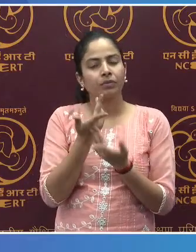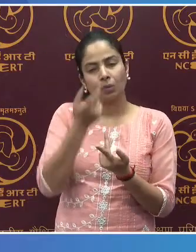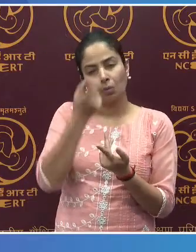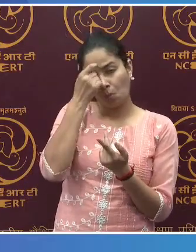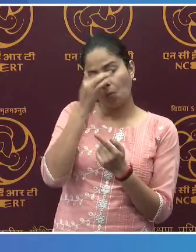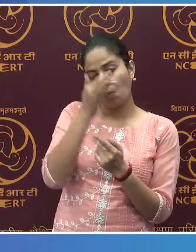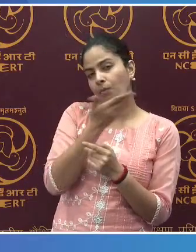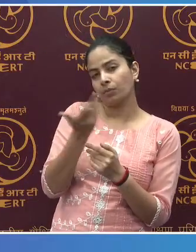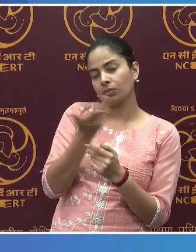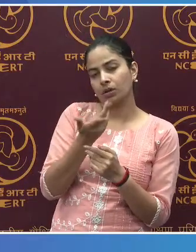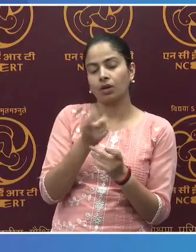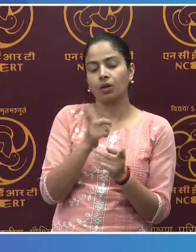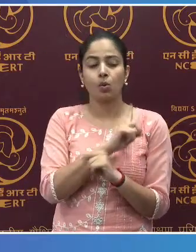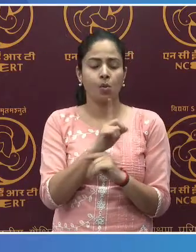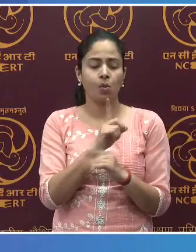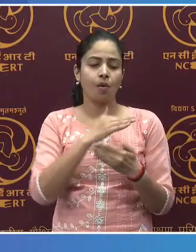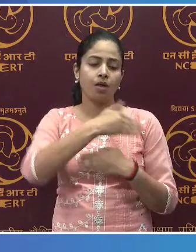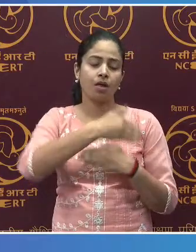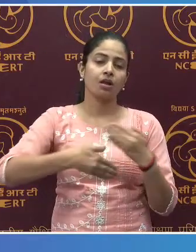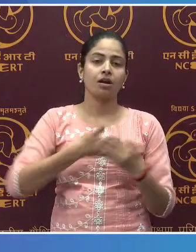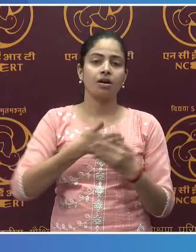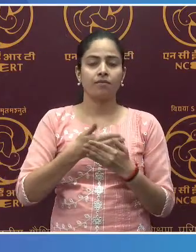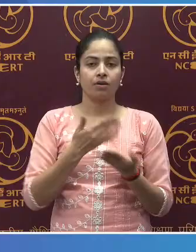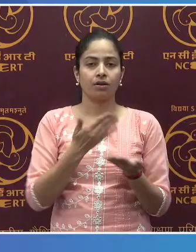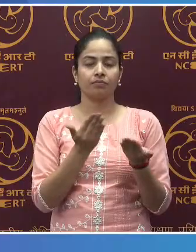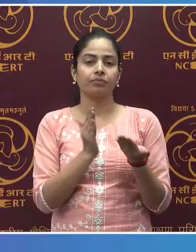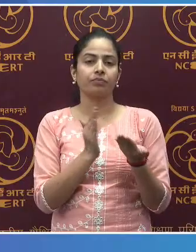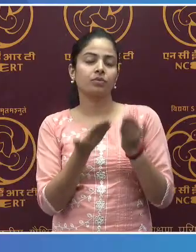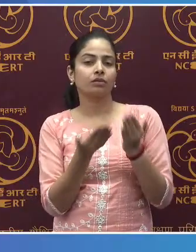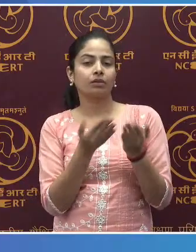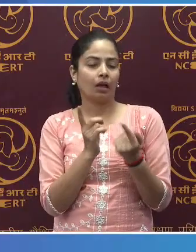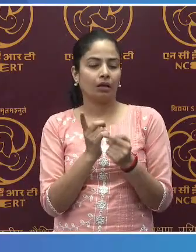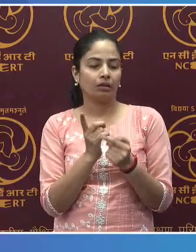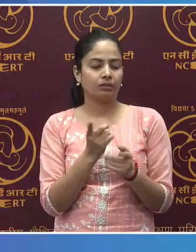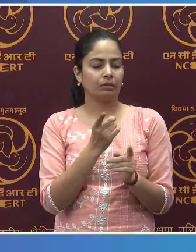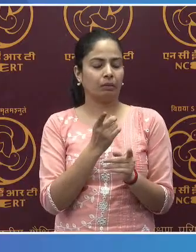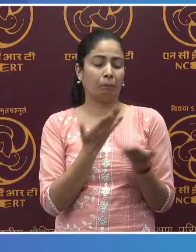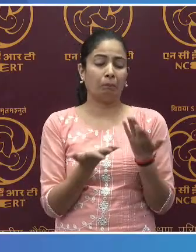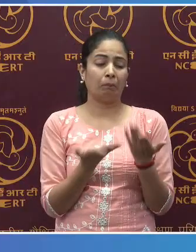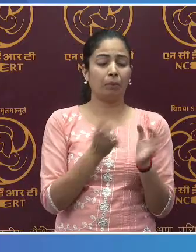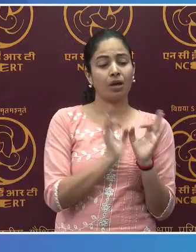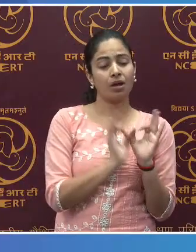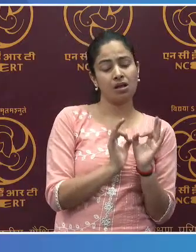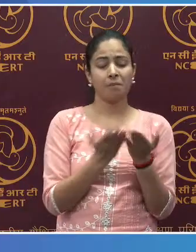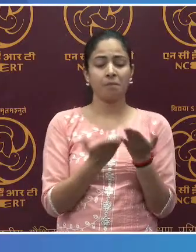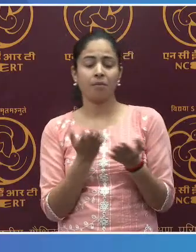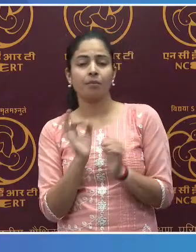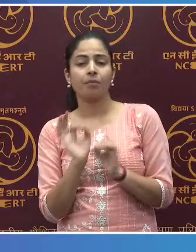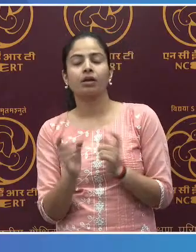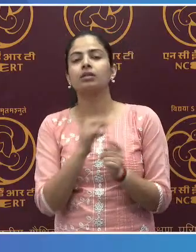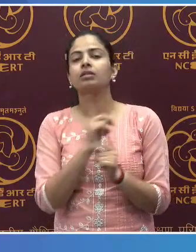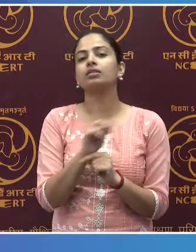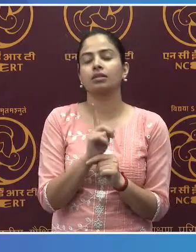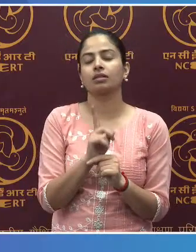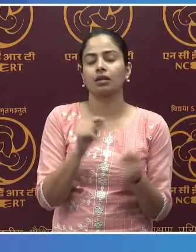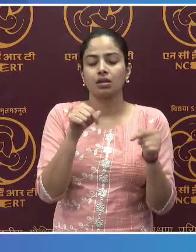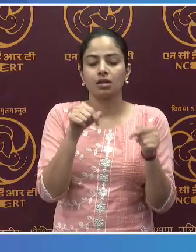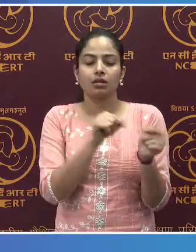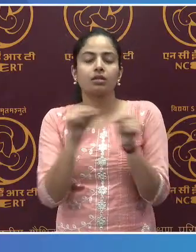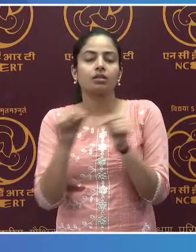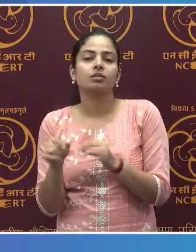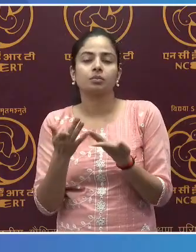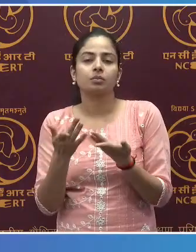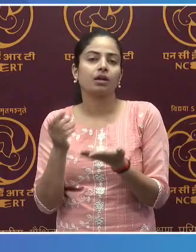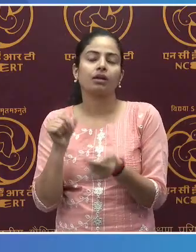that don't judge a book by its cover? Yes, yeah, I have you ever heard? Yes, but yes. that proverb that is no longer applicable over this